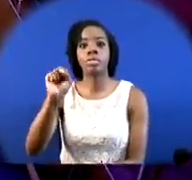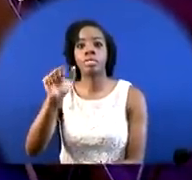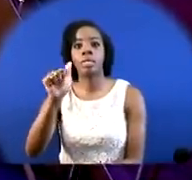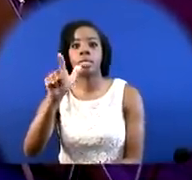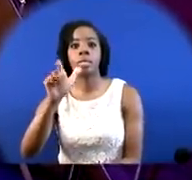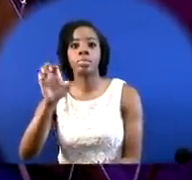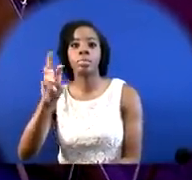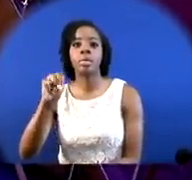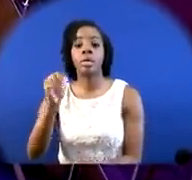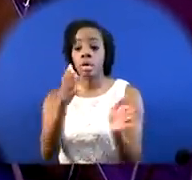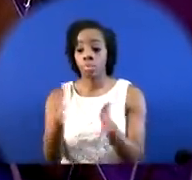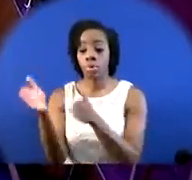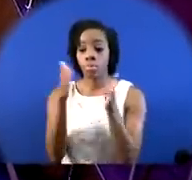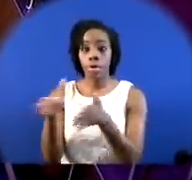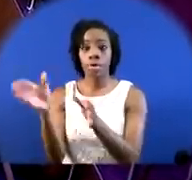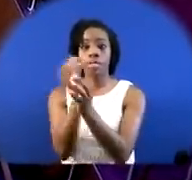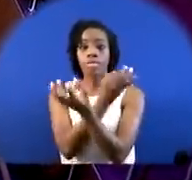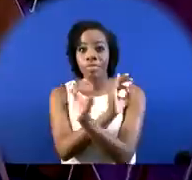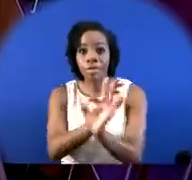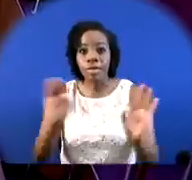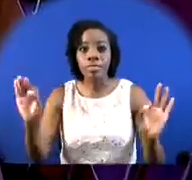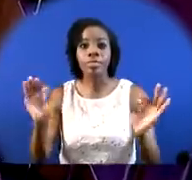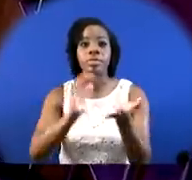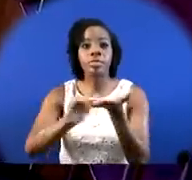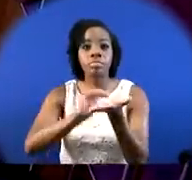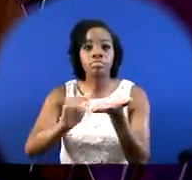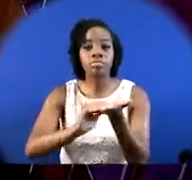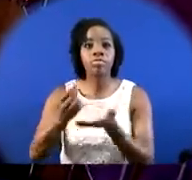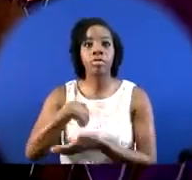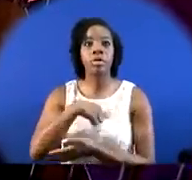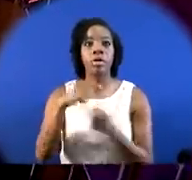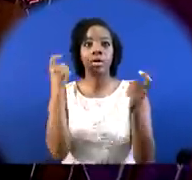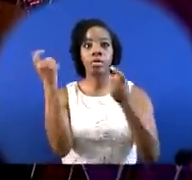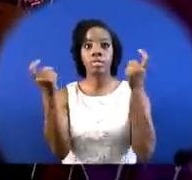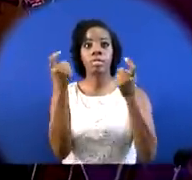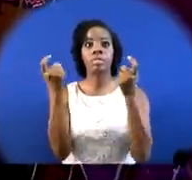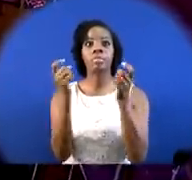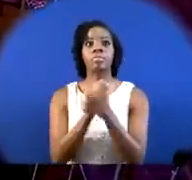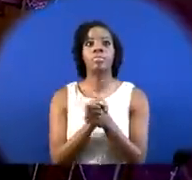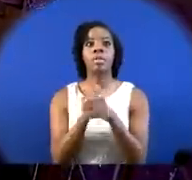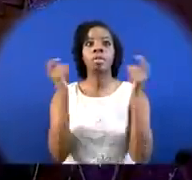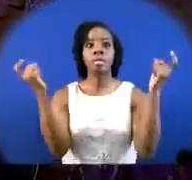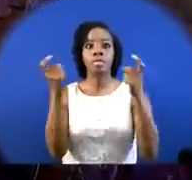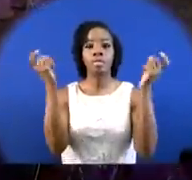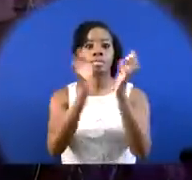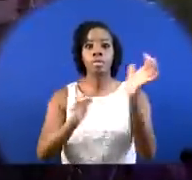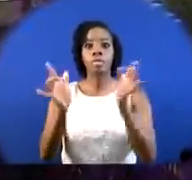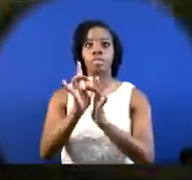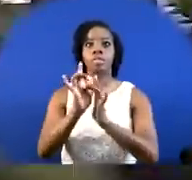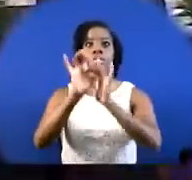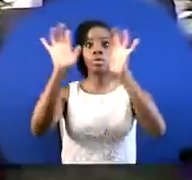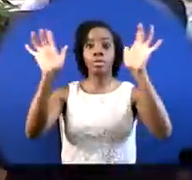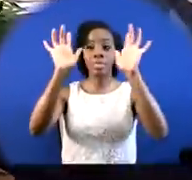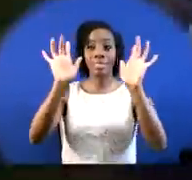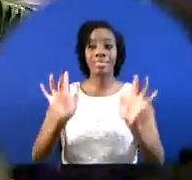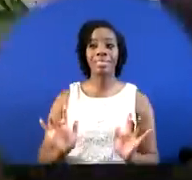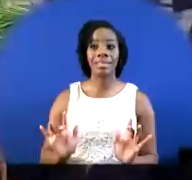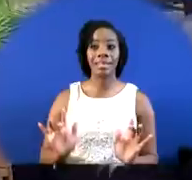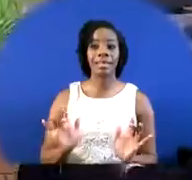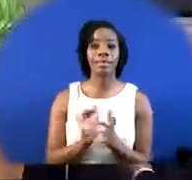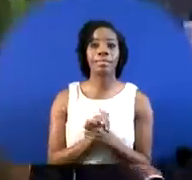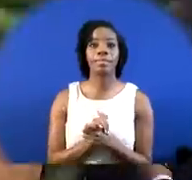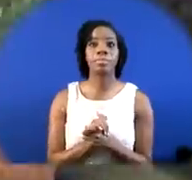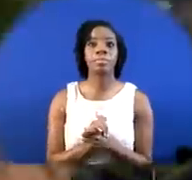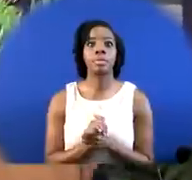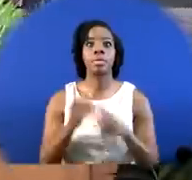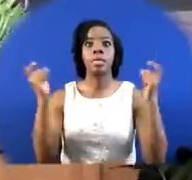from our sins. Come on and celebrate Jesus on a Sunday afternoon. Hallelujah!